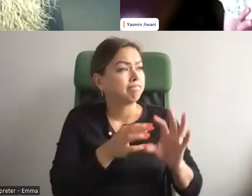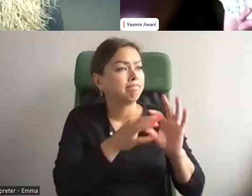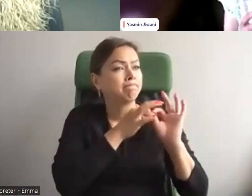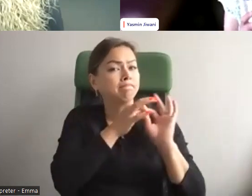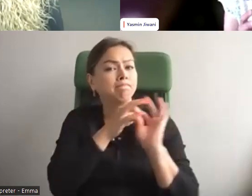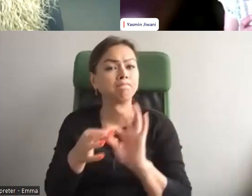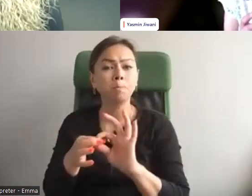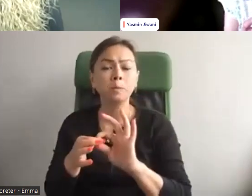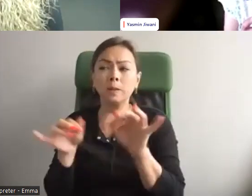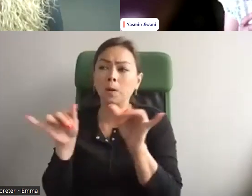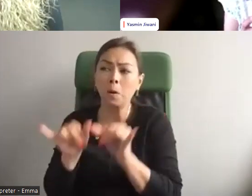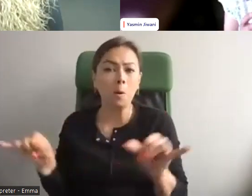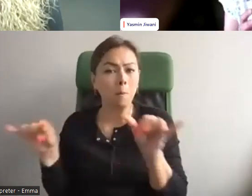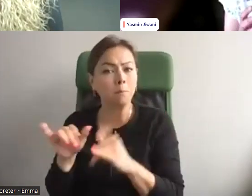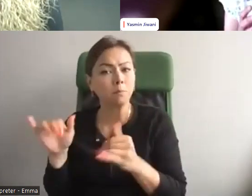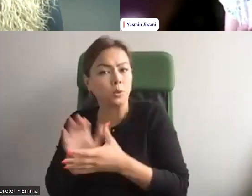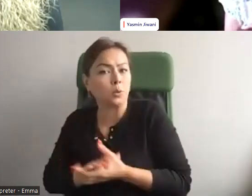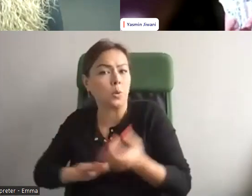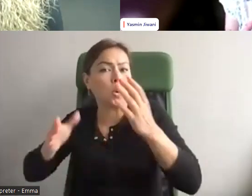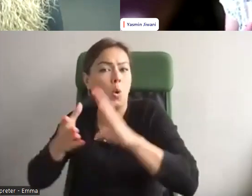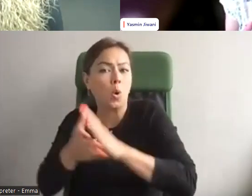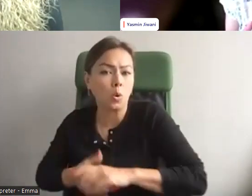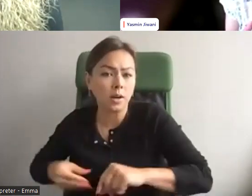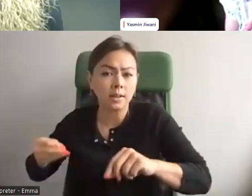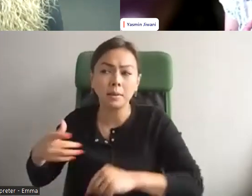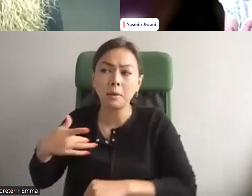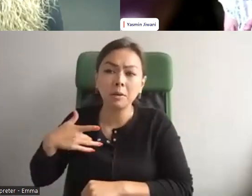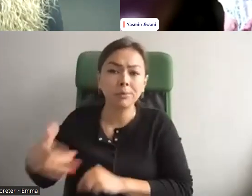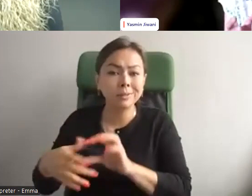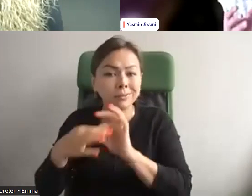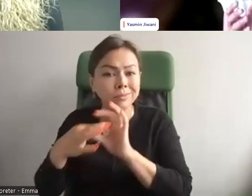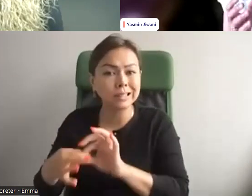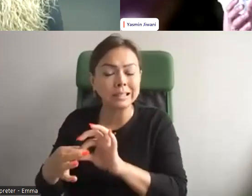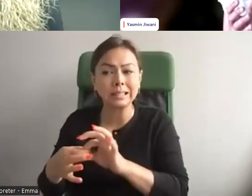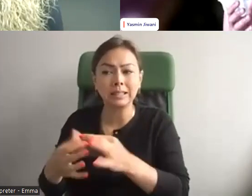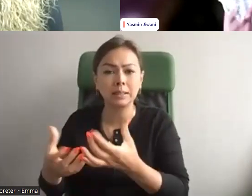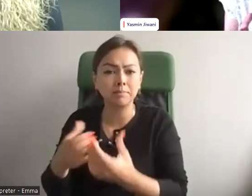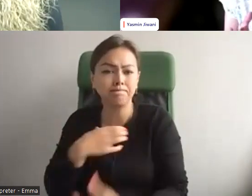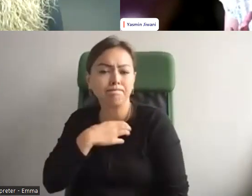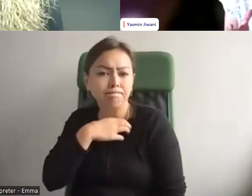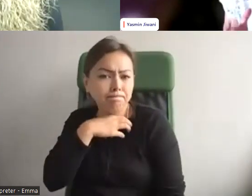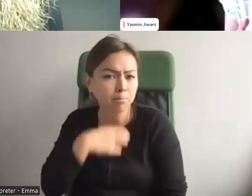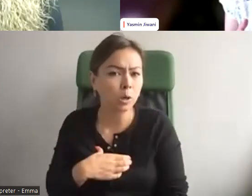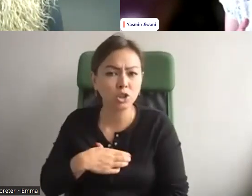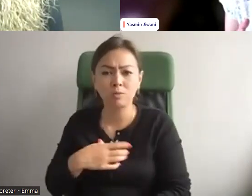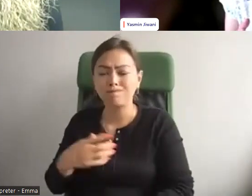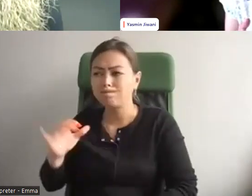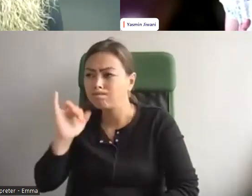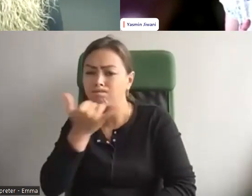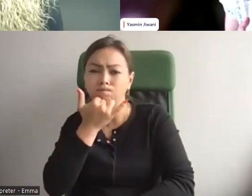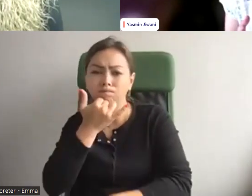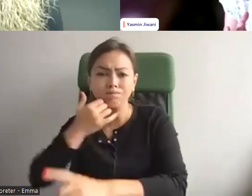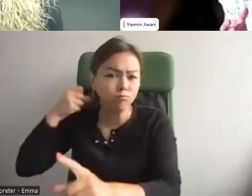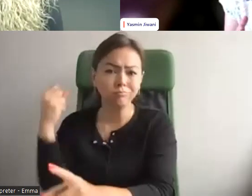narratives. And many of these narratives have to do with passionate crime. So, he was passionately in love